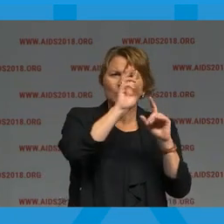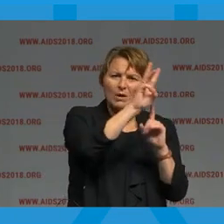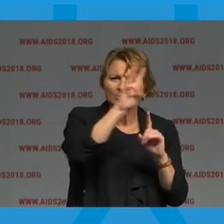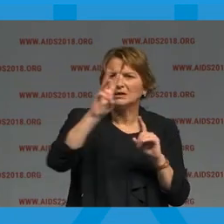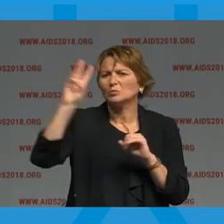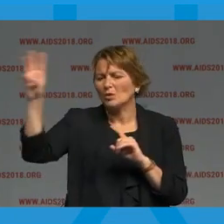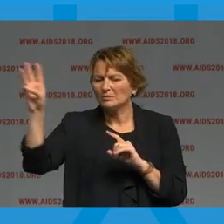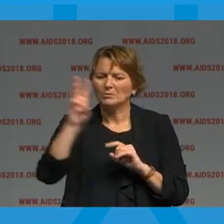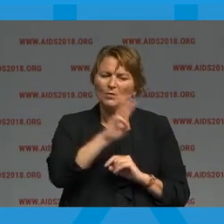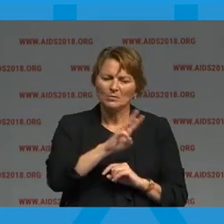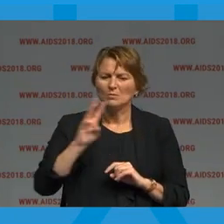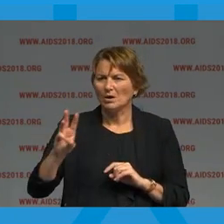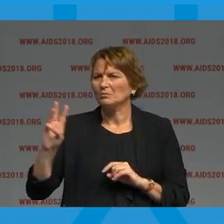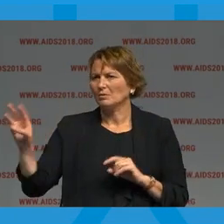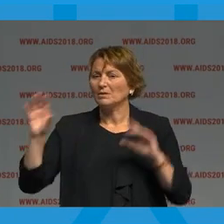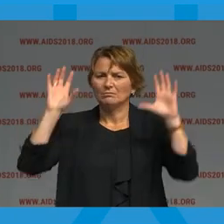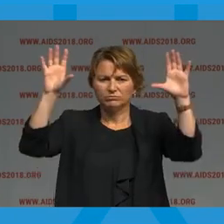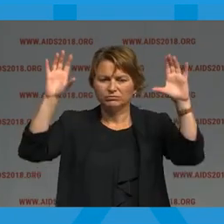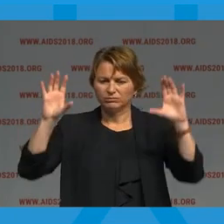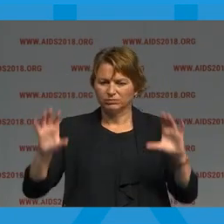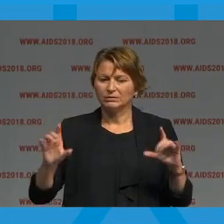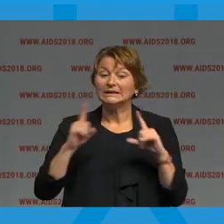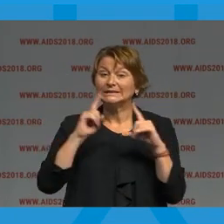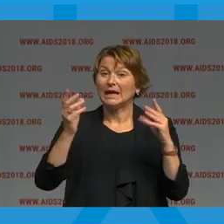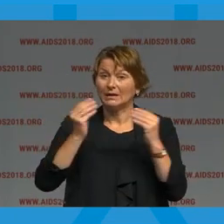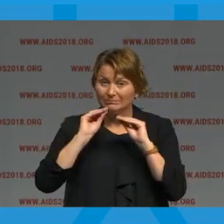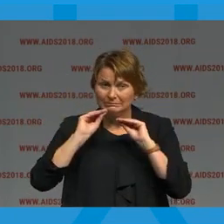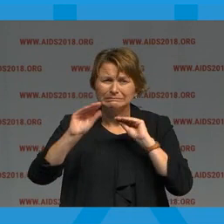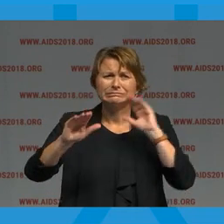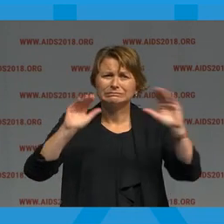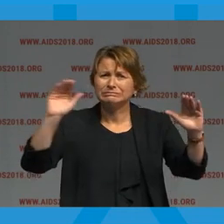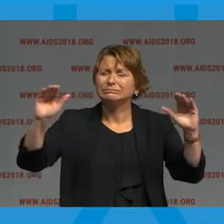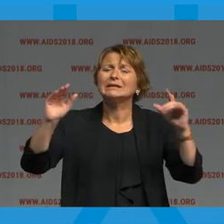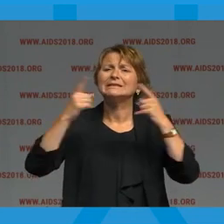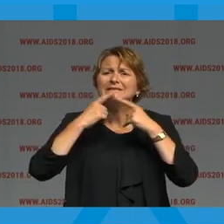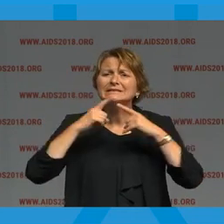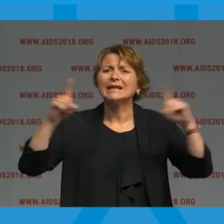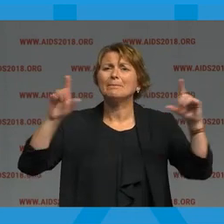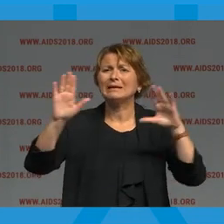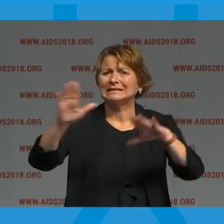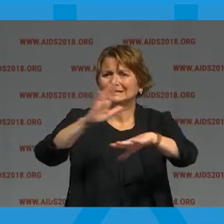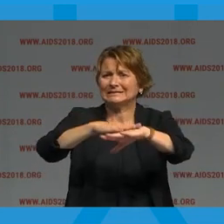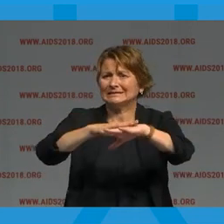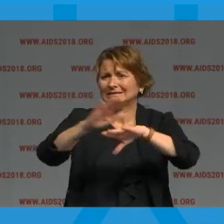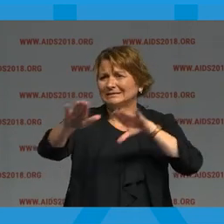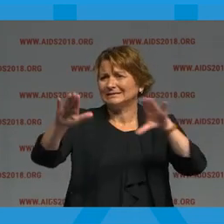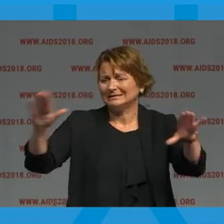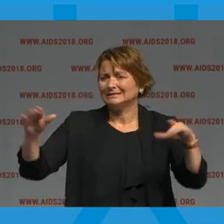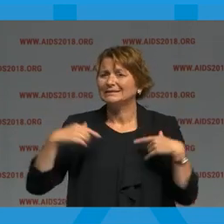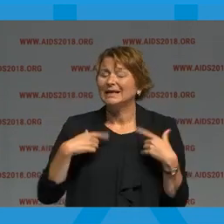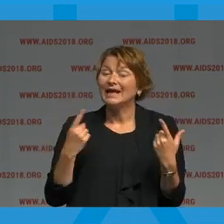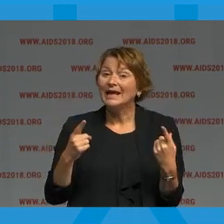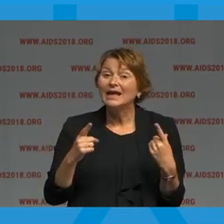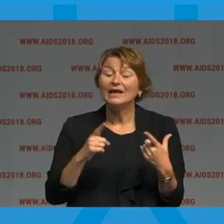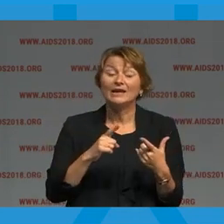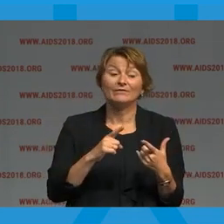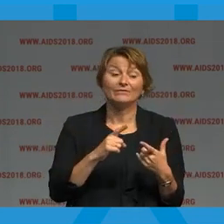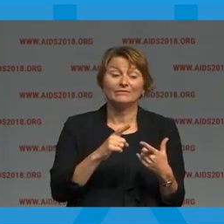EMA, PEPFAR, and Beef Healthcare released statements about caution needed when you